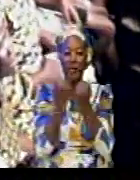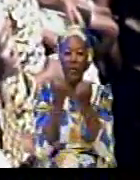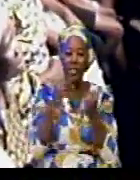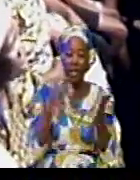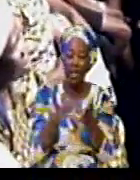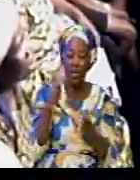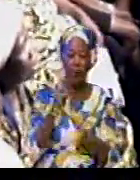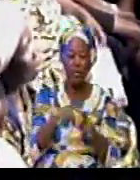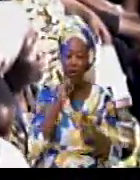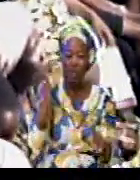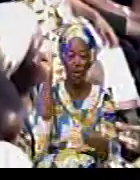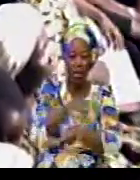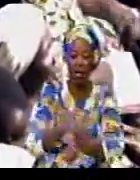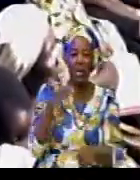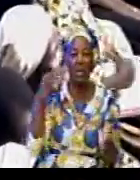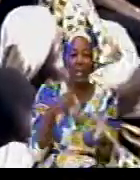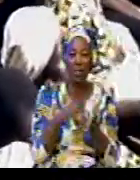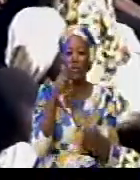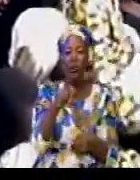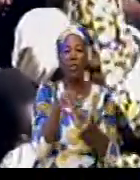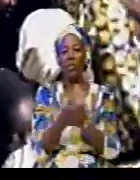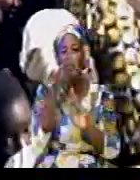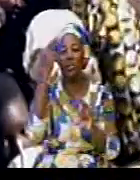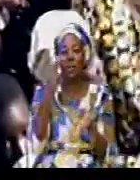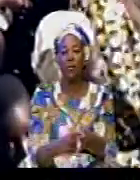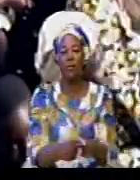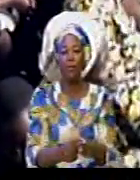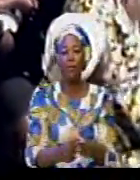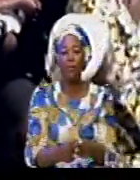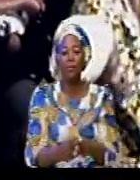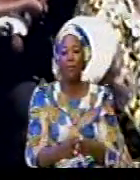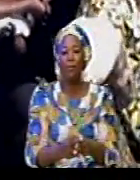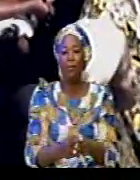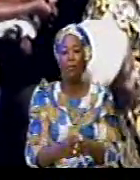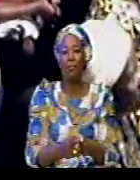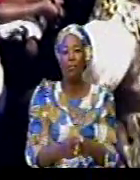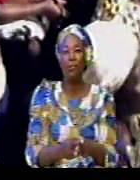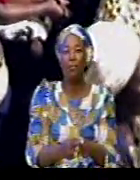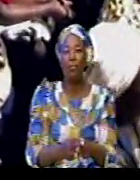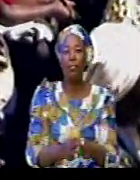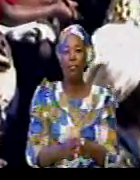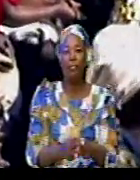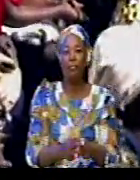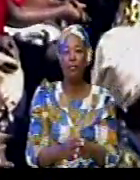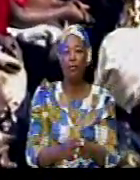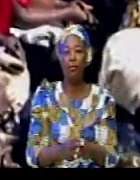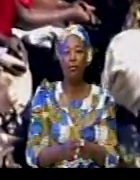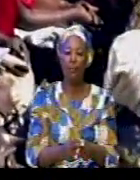And they shall fight against thee, but they shall not prevail against thee.